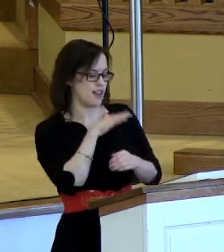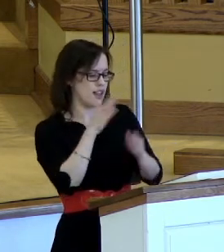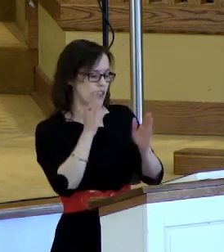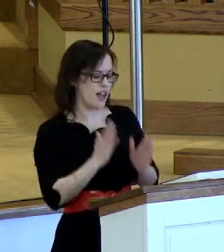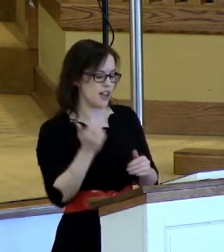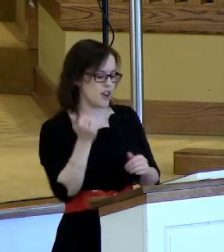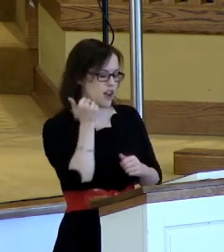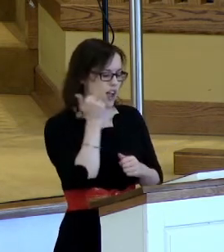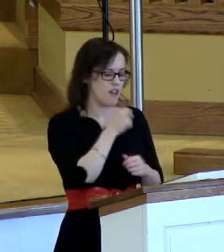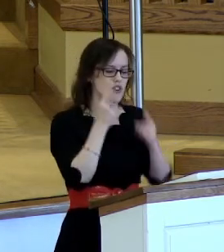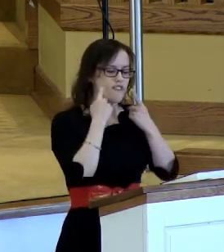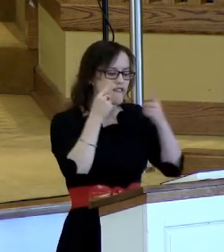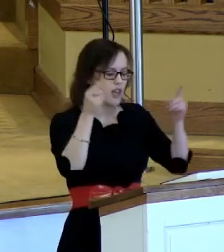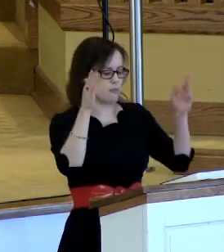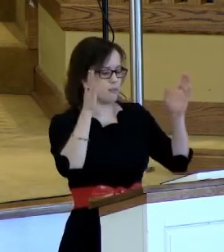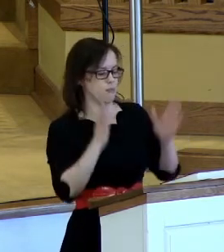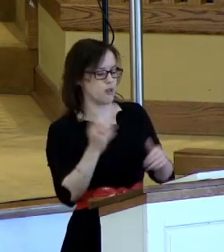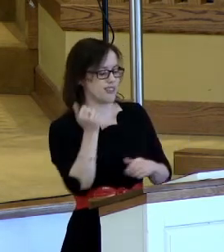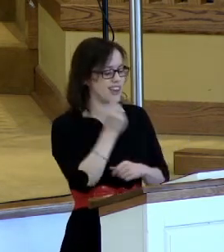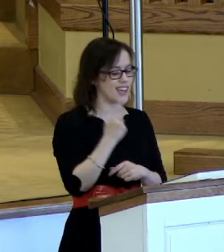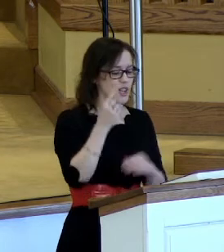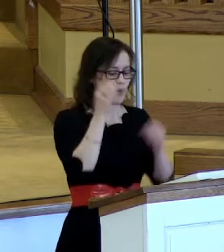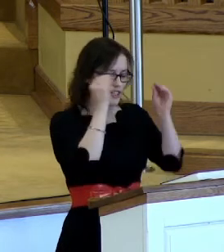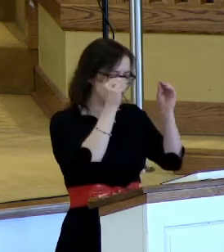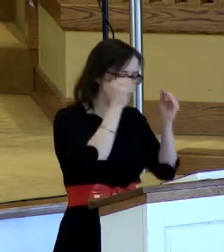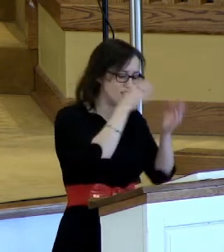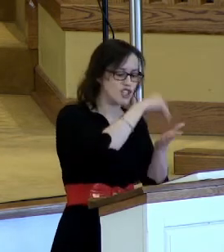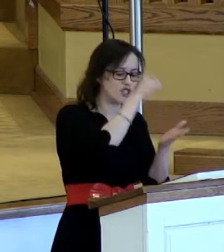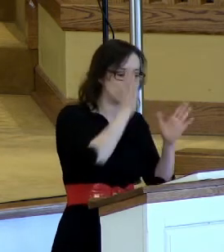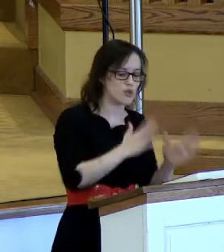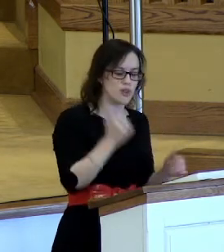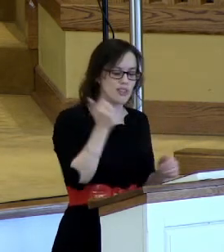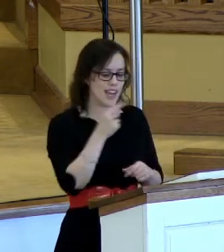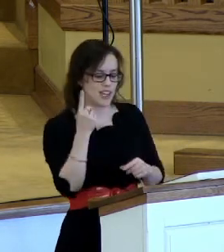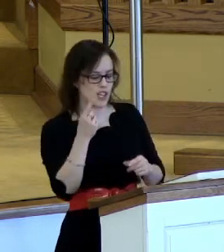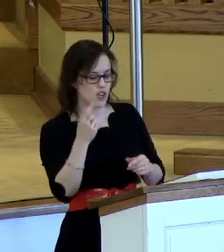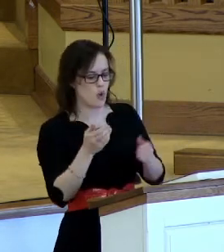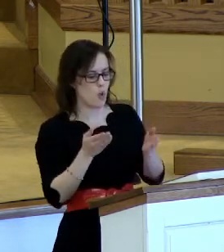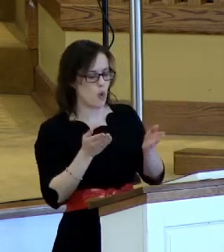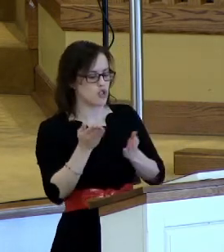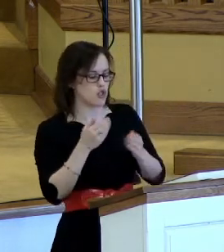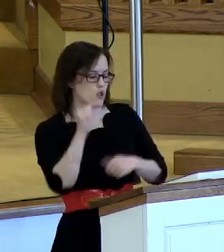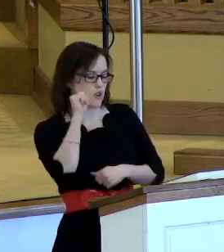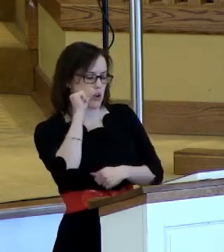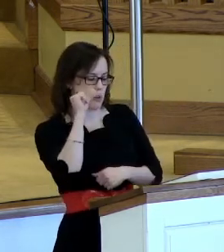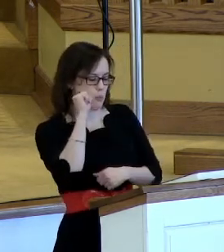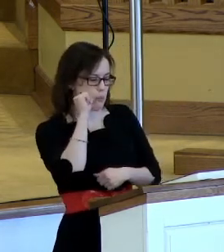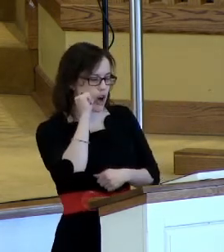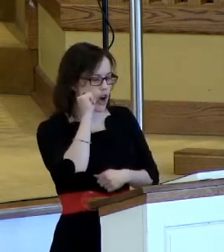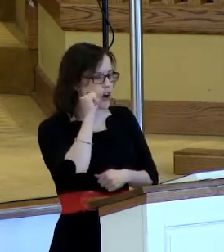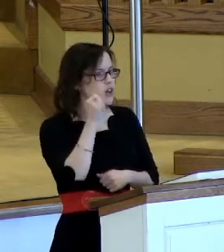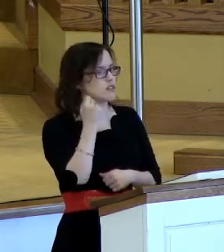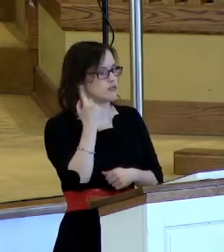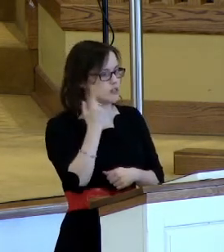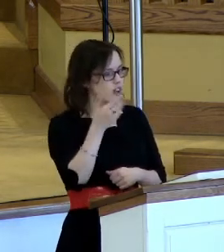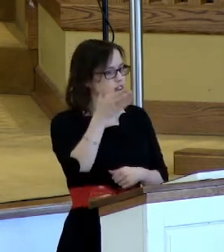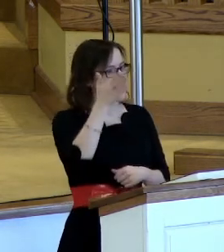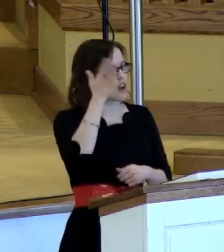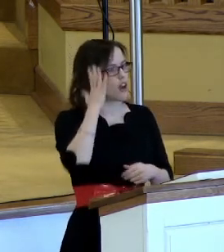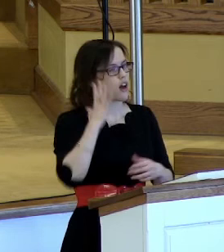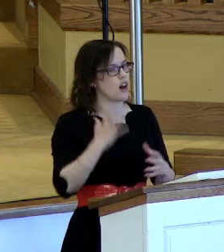star, anybody teaching students, anybody tending bar, God